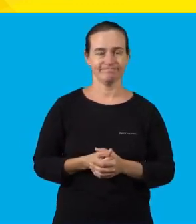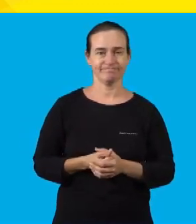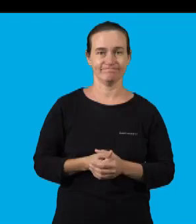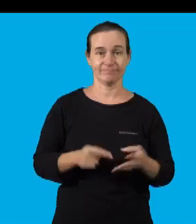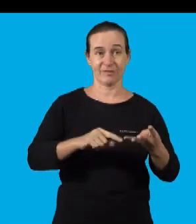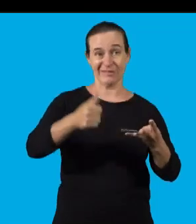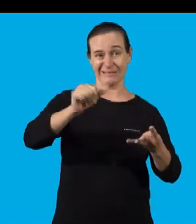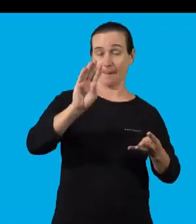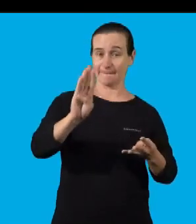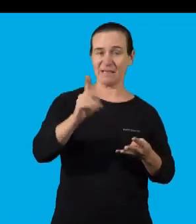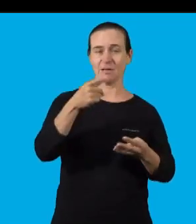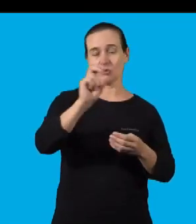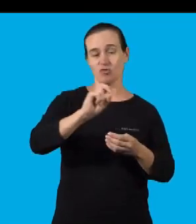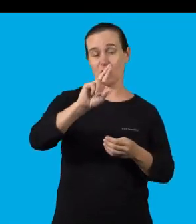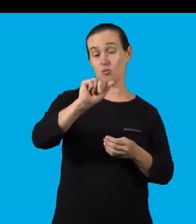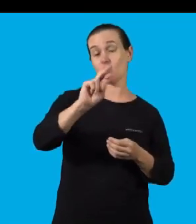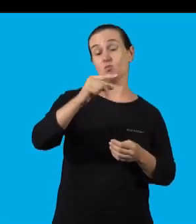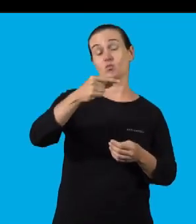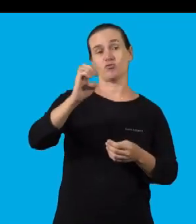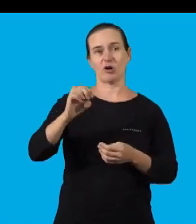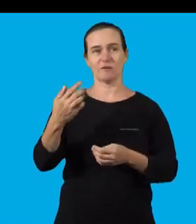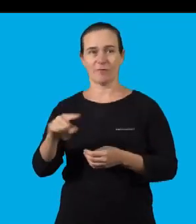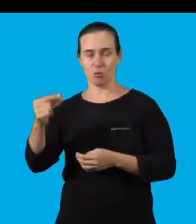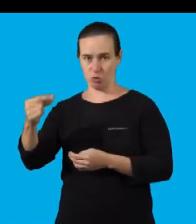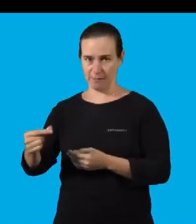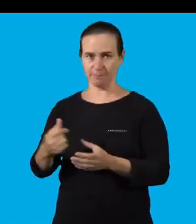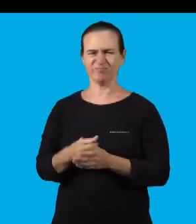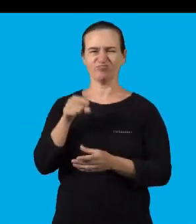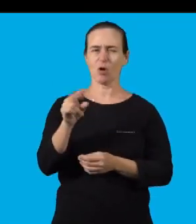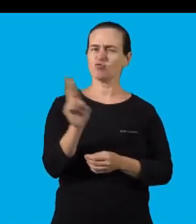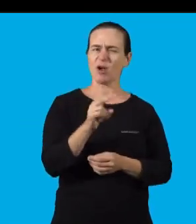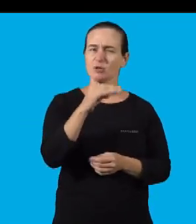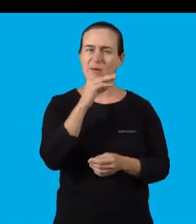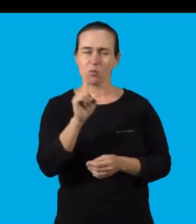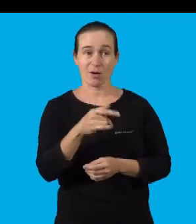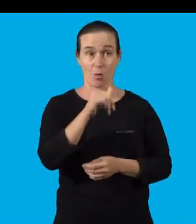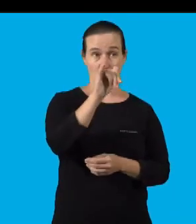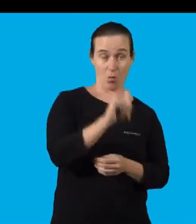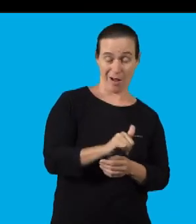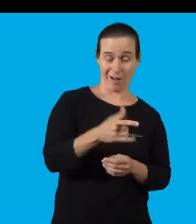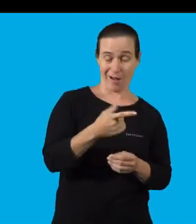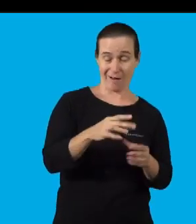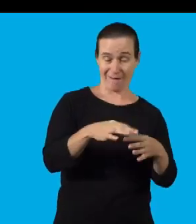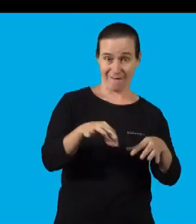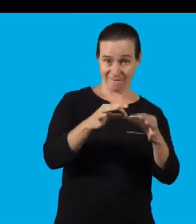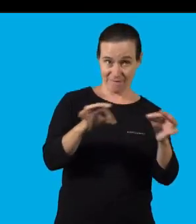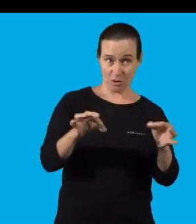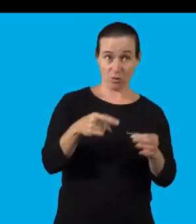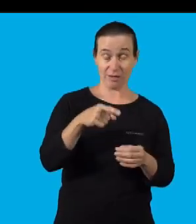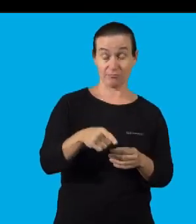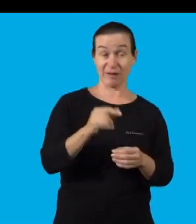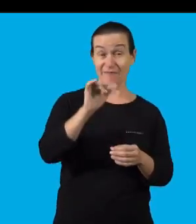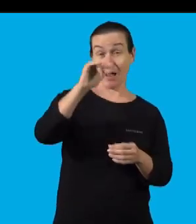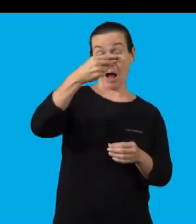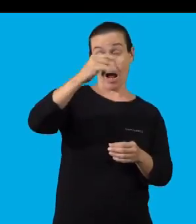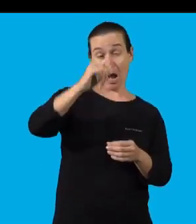It says there, write down the range of g. Now we know that the range is referring to the y values, and we know that